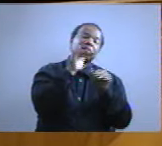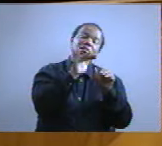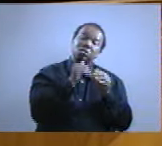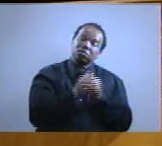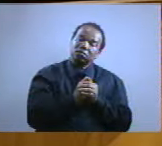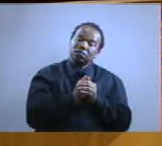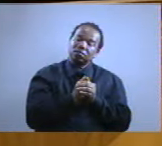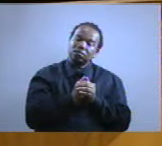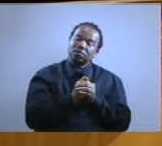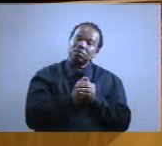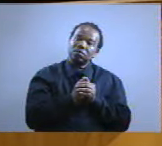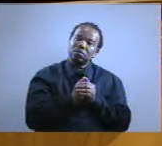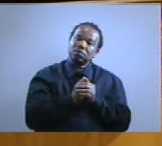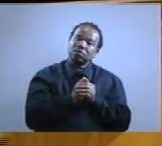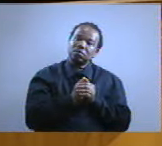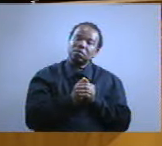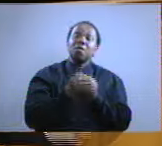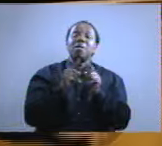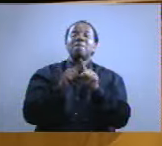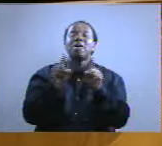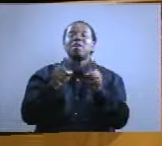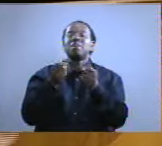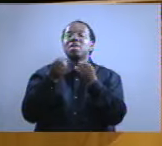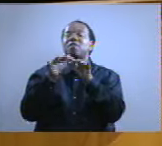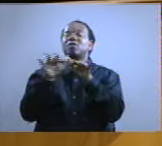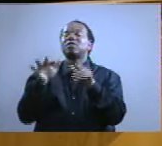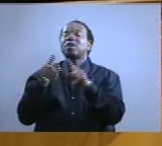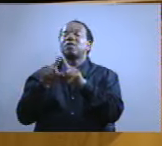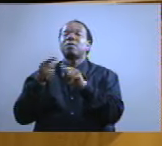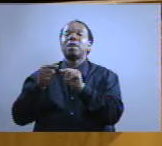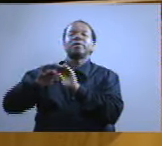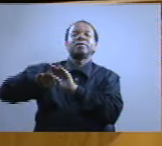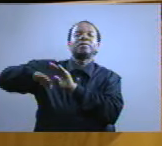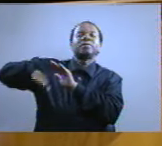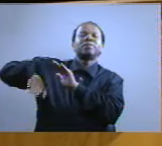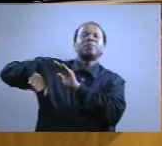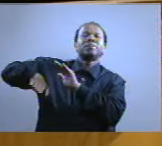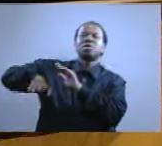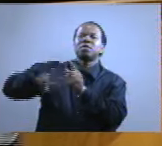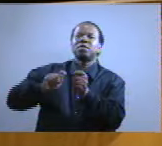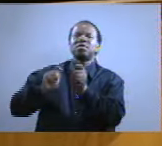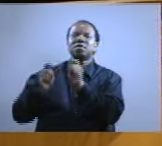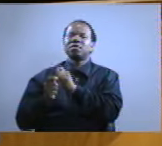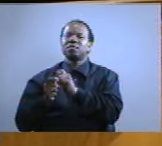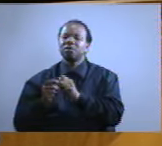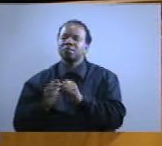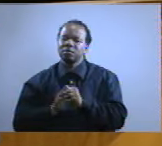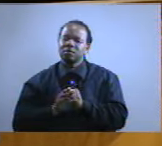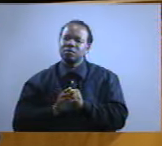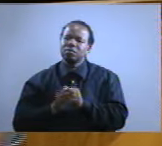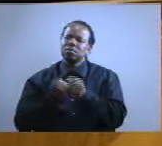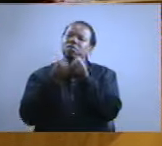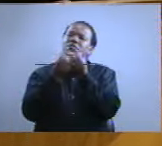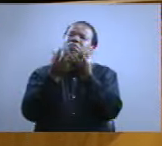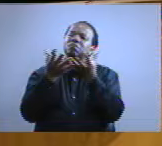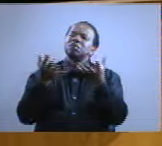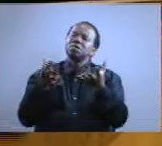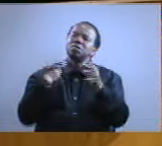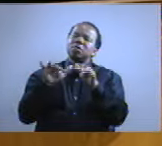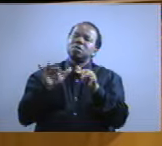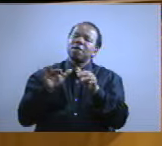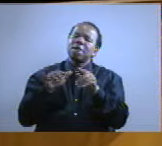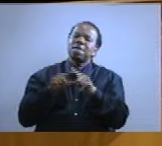the majority of the population remain on the sidelines of transformation. The majority of the population